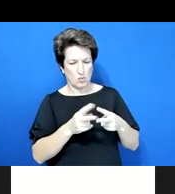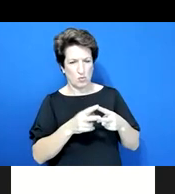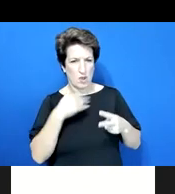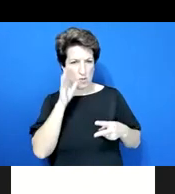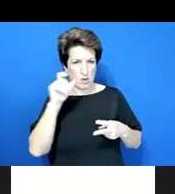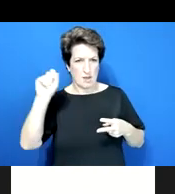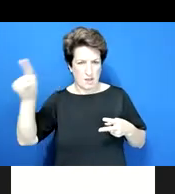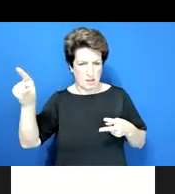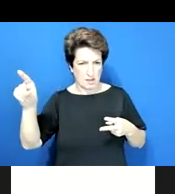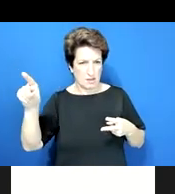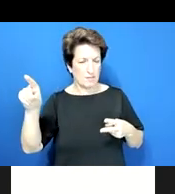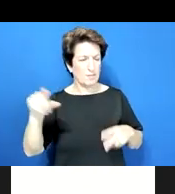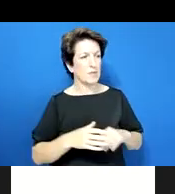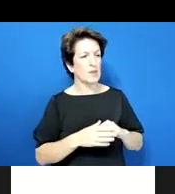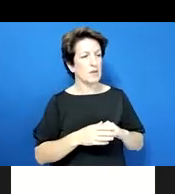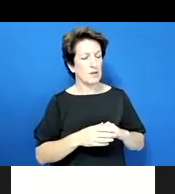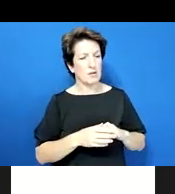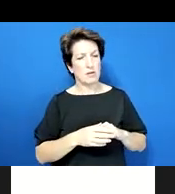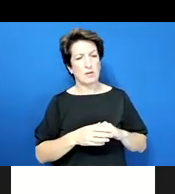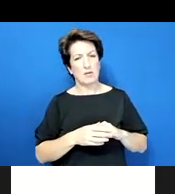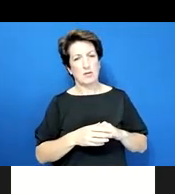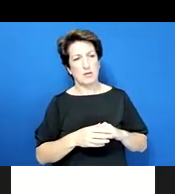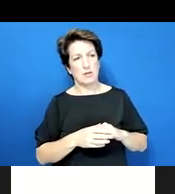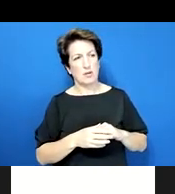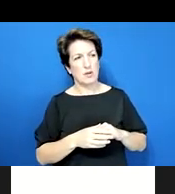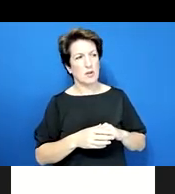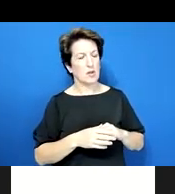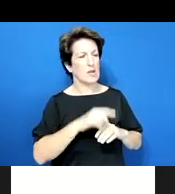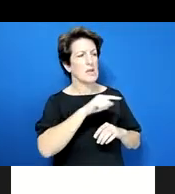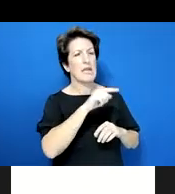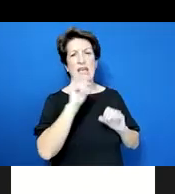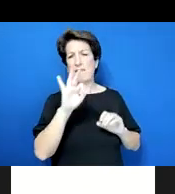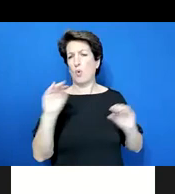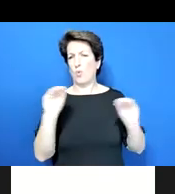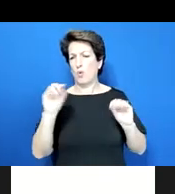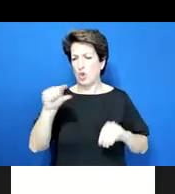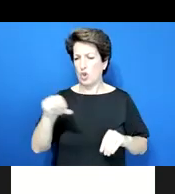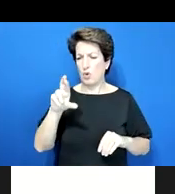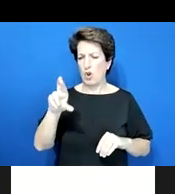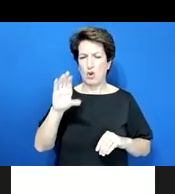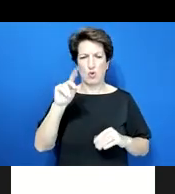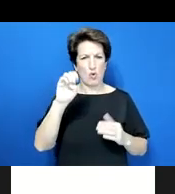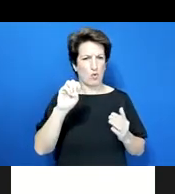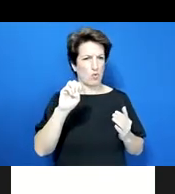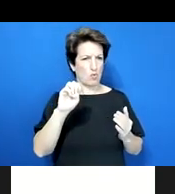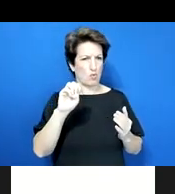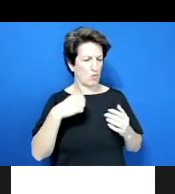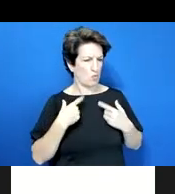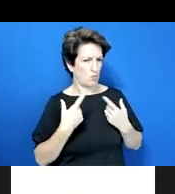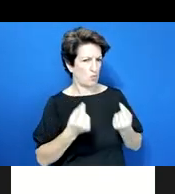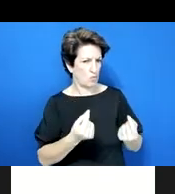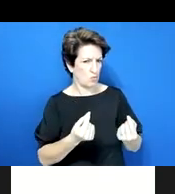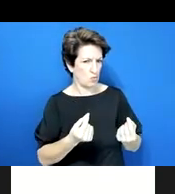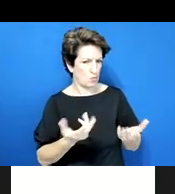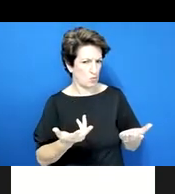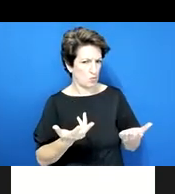second part of the question, though, around what do we do if we don't have the QR code reader, you just can